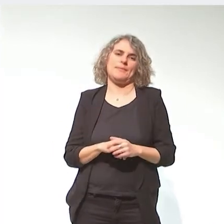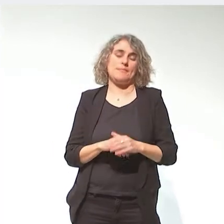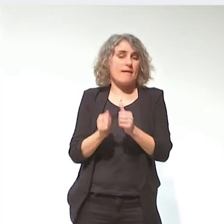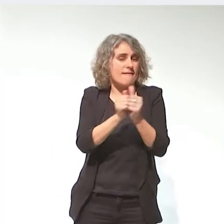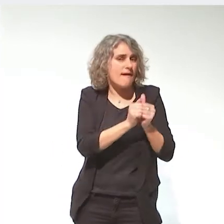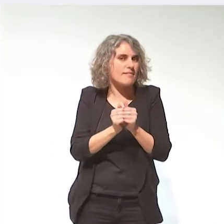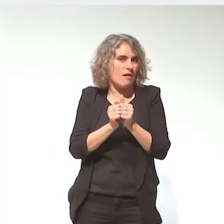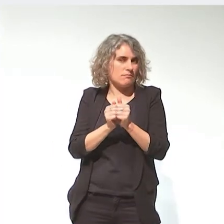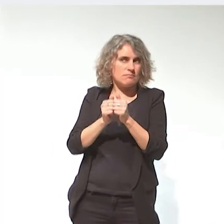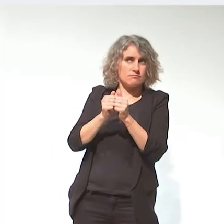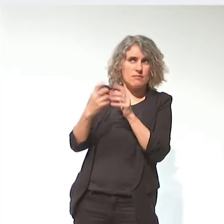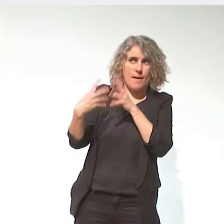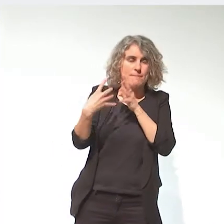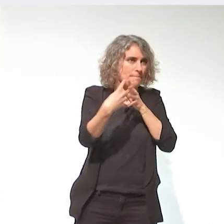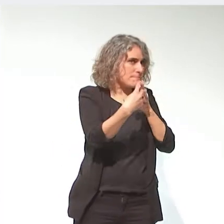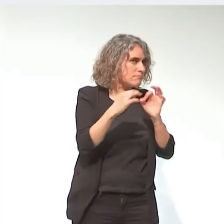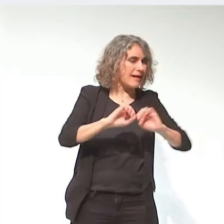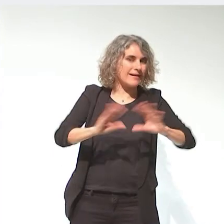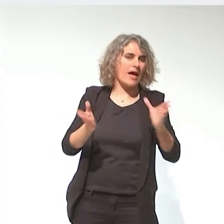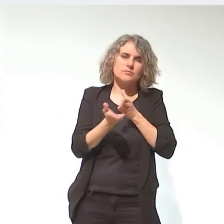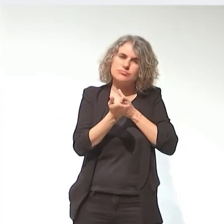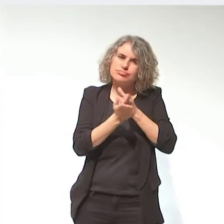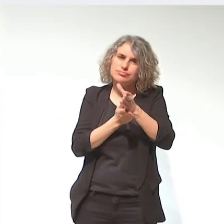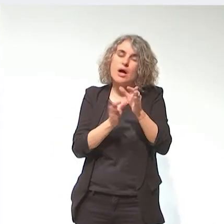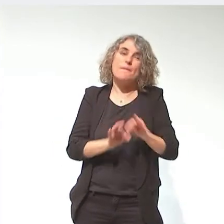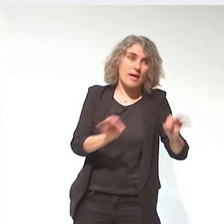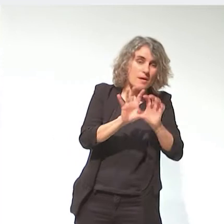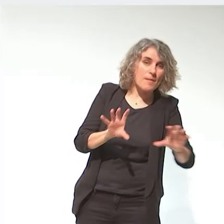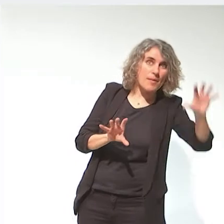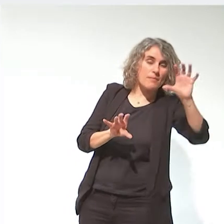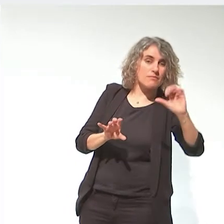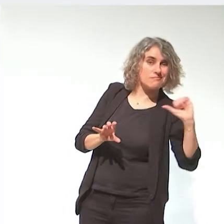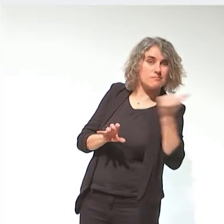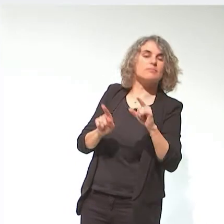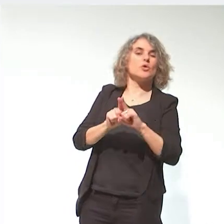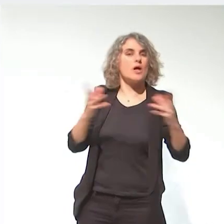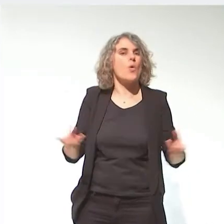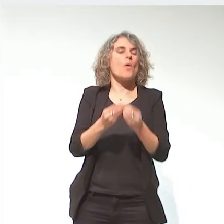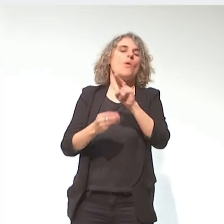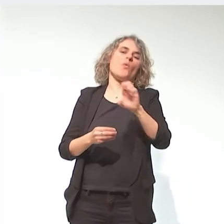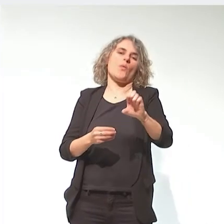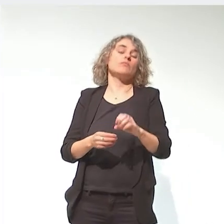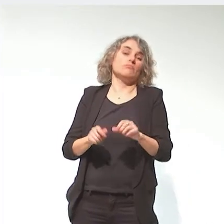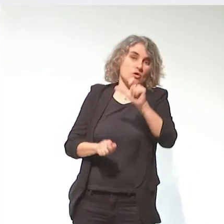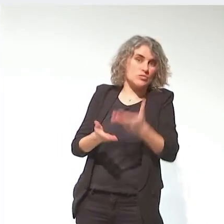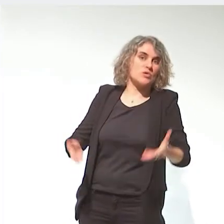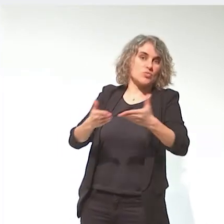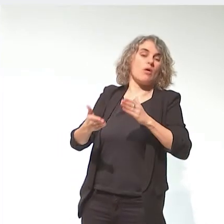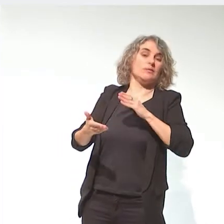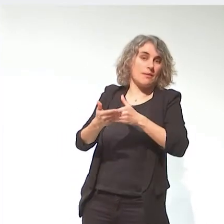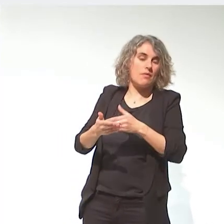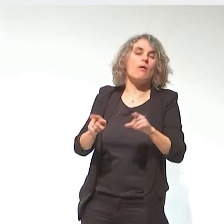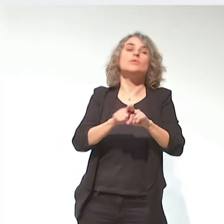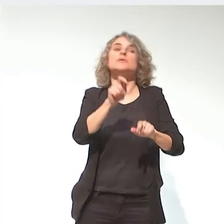EU level. And our dialogue with persons with disabilities and their representative organizations continues to